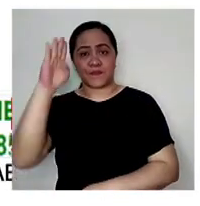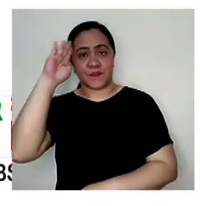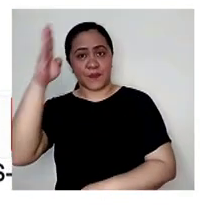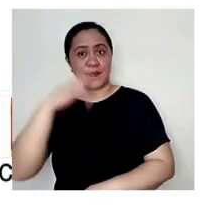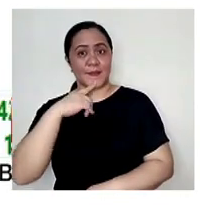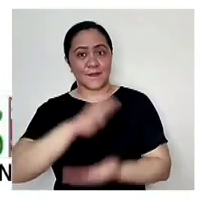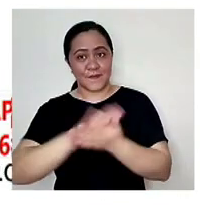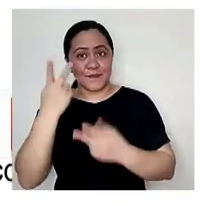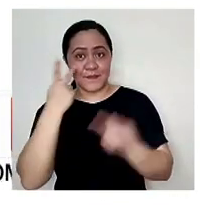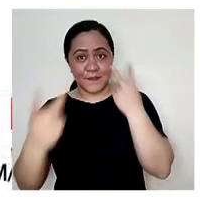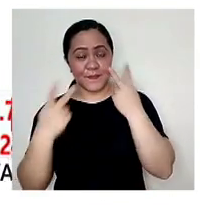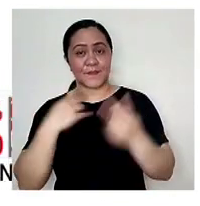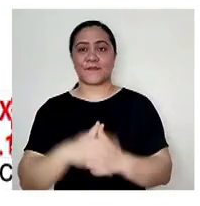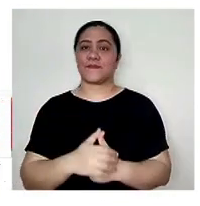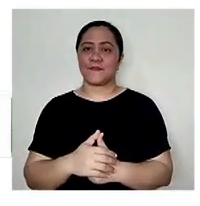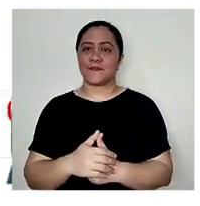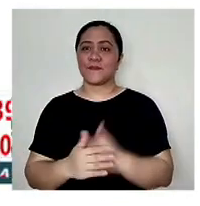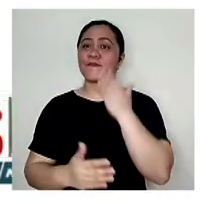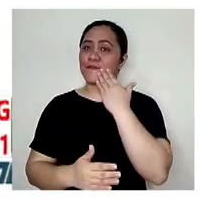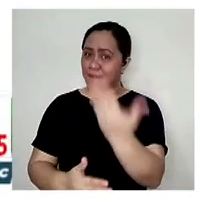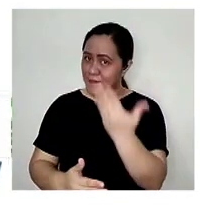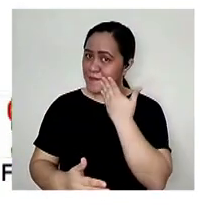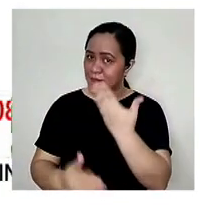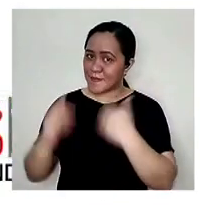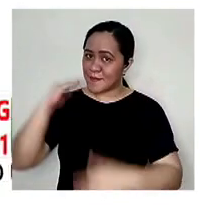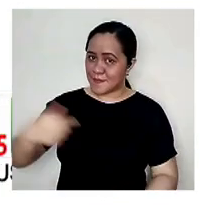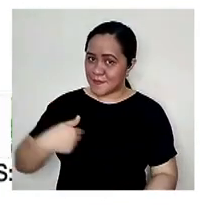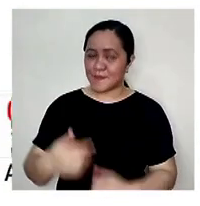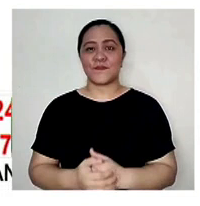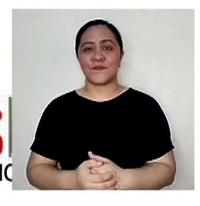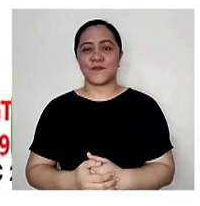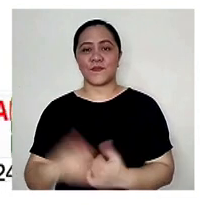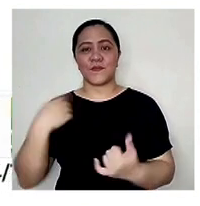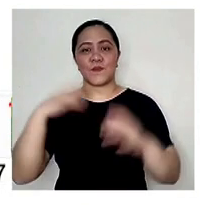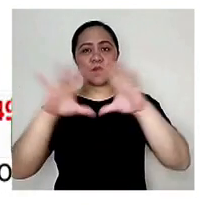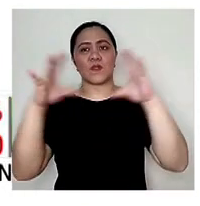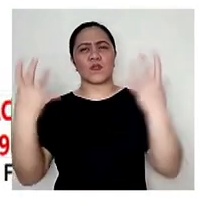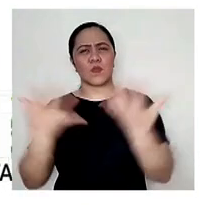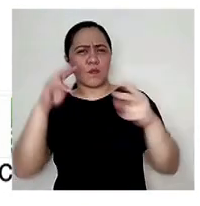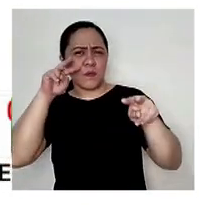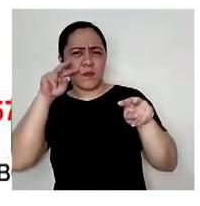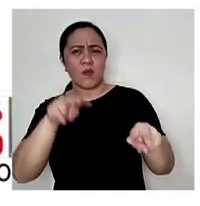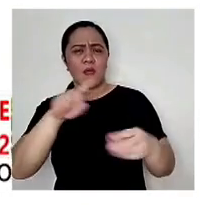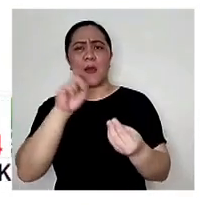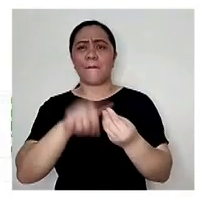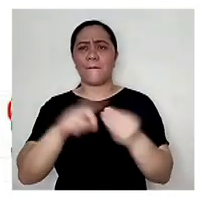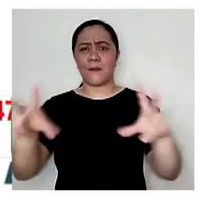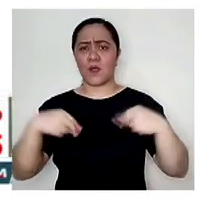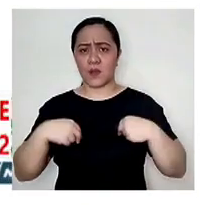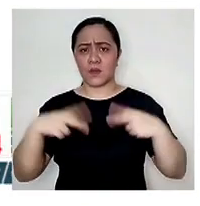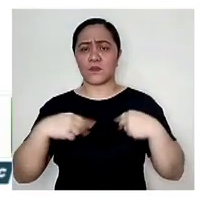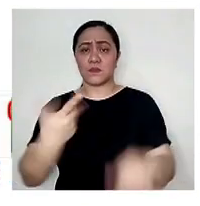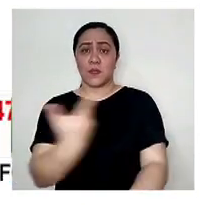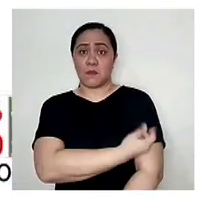joining us. Thank you for having me, Carmina. All right, the whole world gearing up to receive the vaccine against the novel coronavirus.